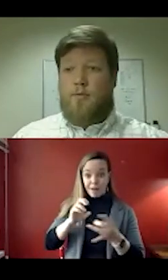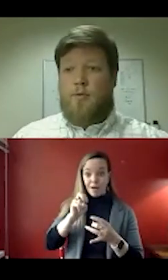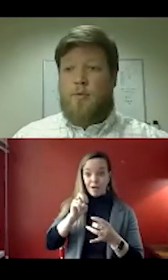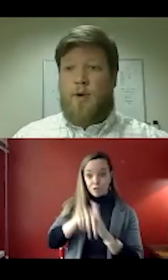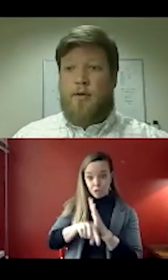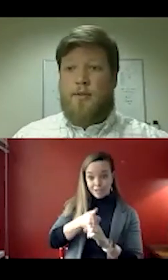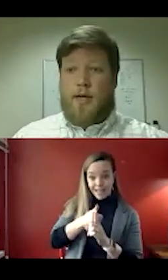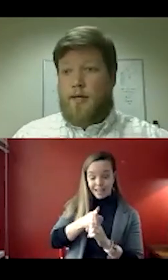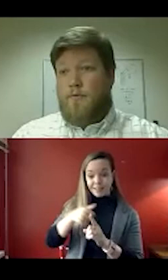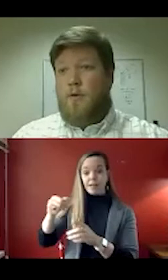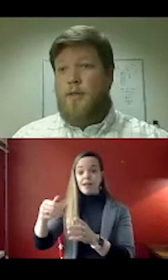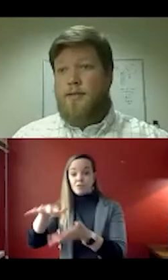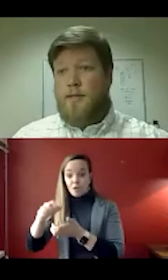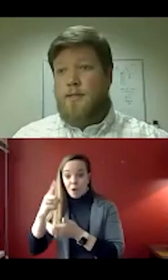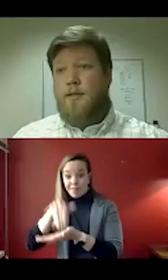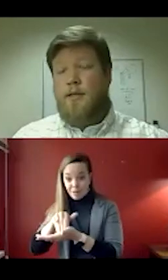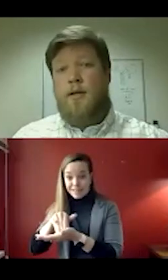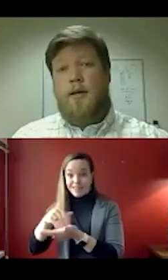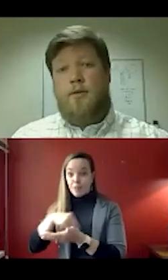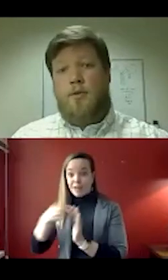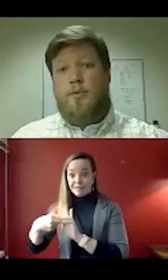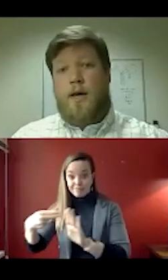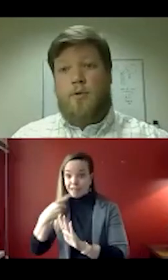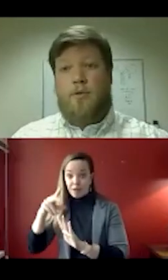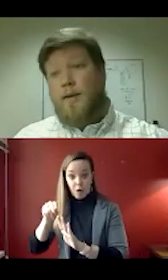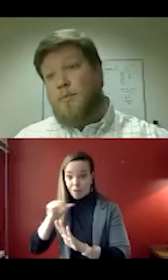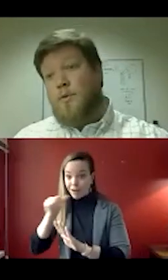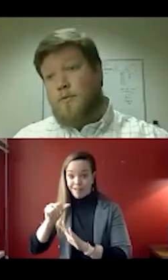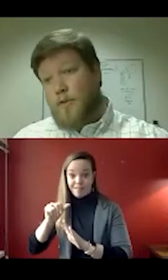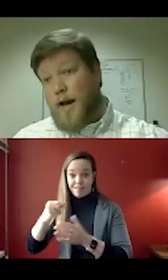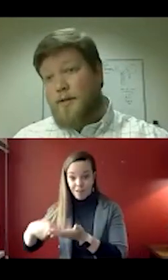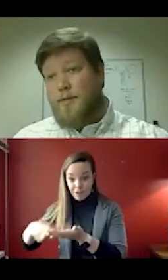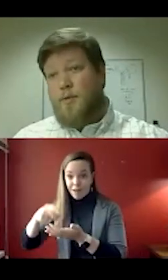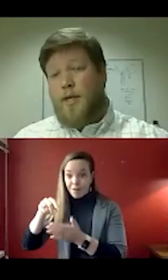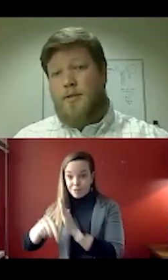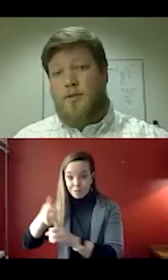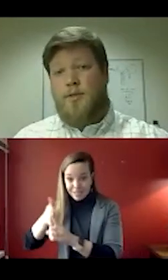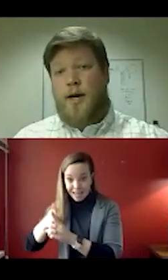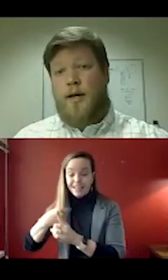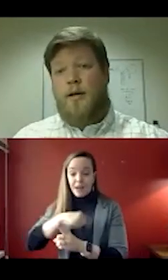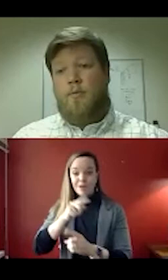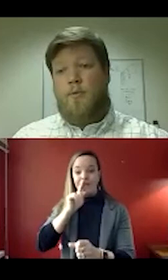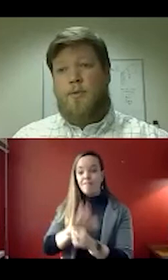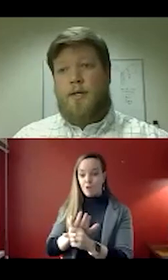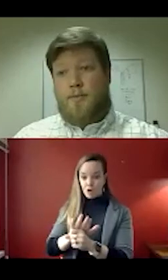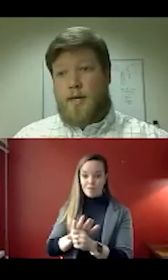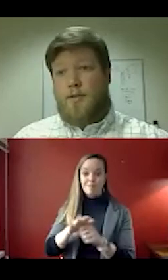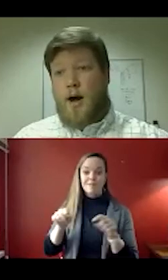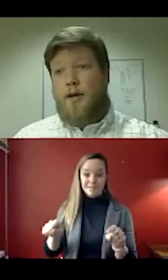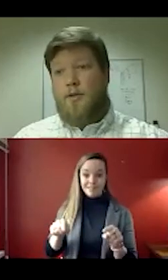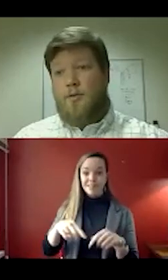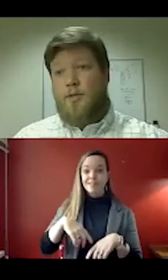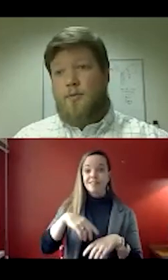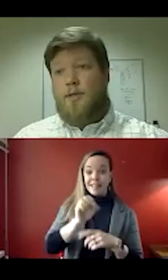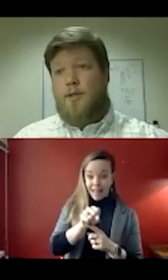independent group of raters, and they confirmed that statistically, the groups that were labeled or flagged as being related to suicide represented substantially